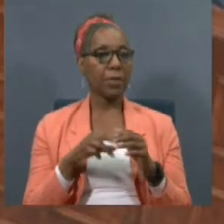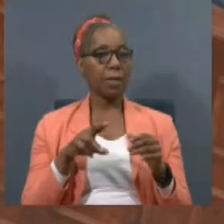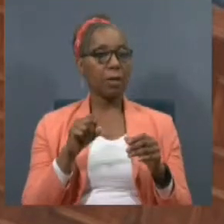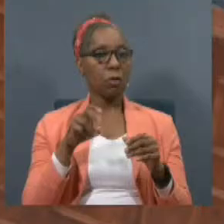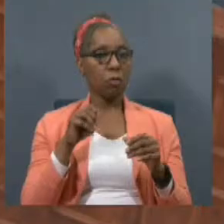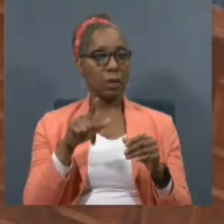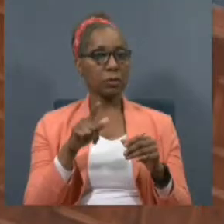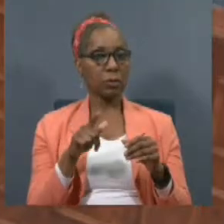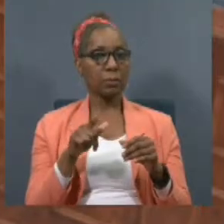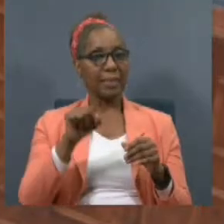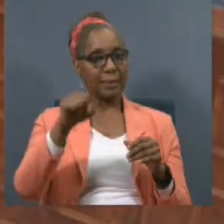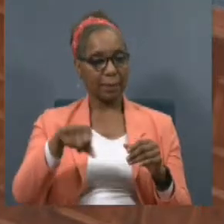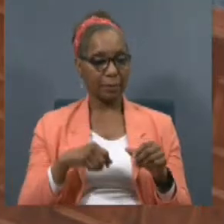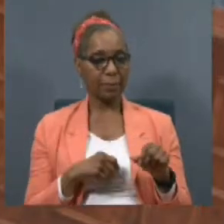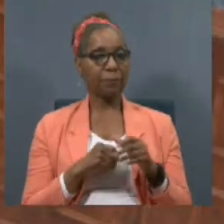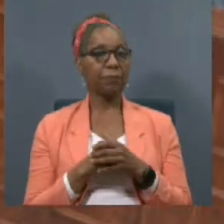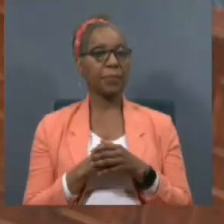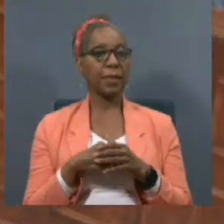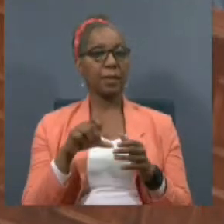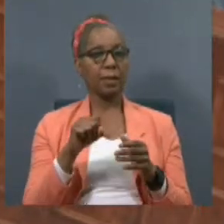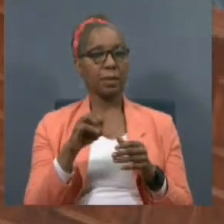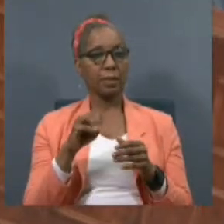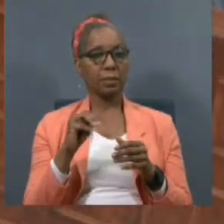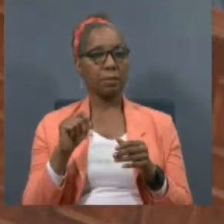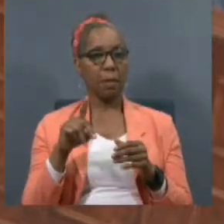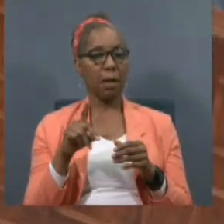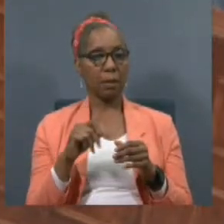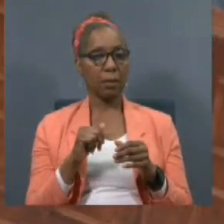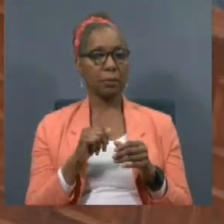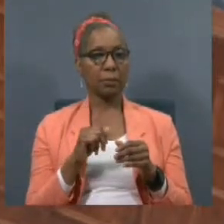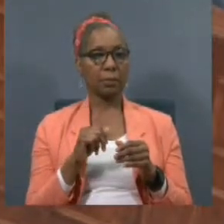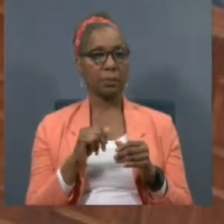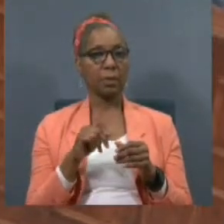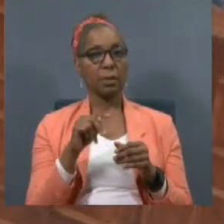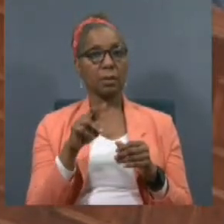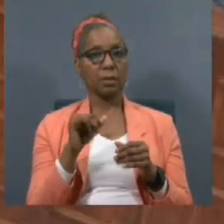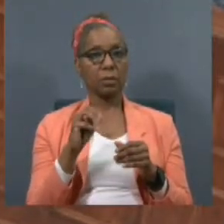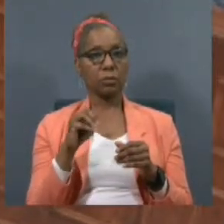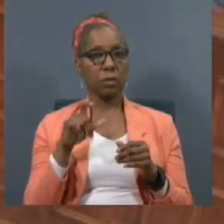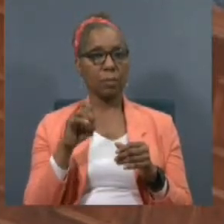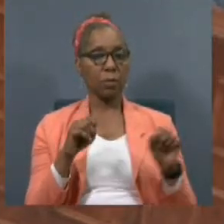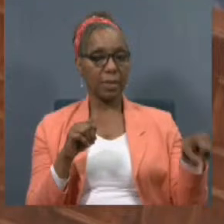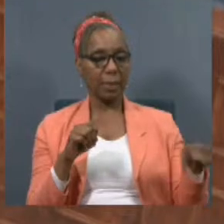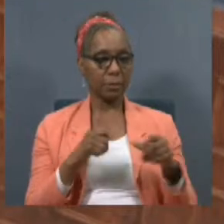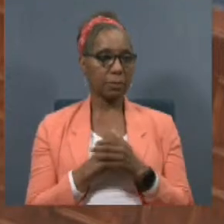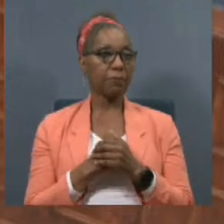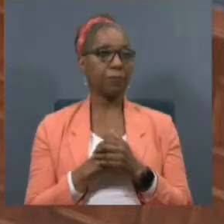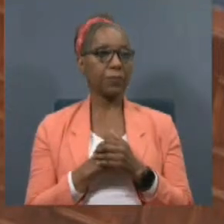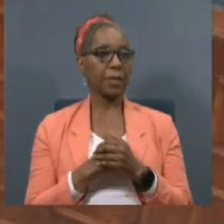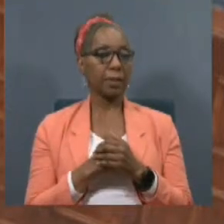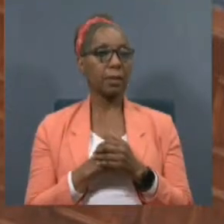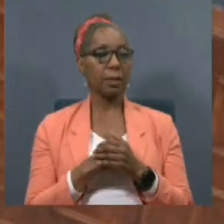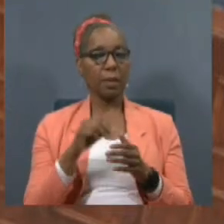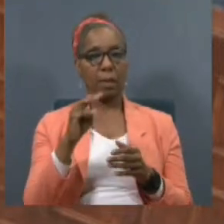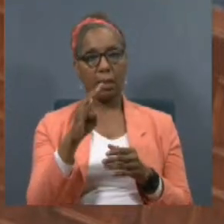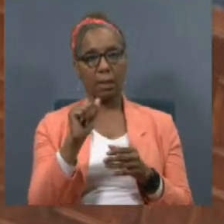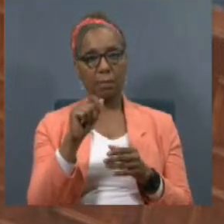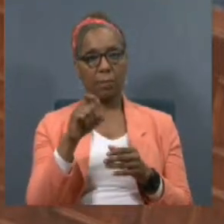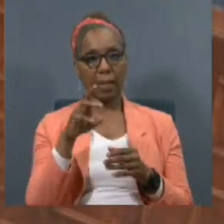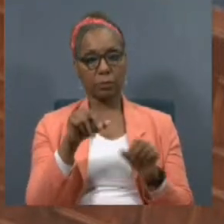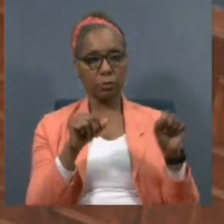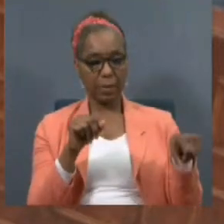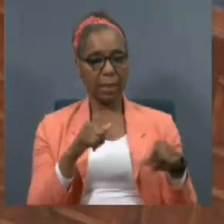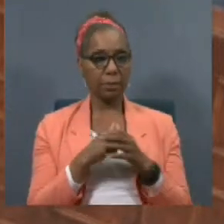Russell, Aye. Samad, Trimble, Yay. Baxter,